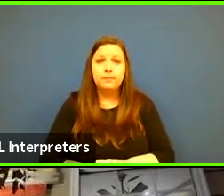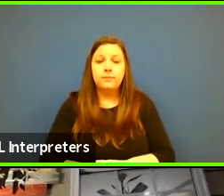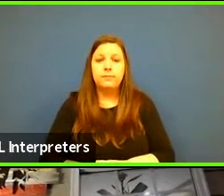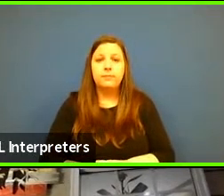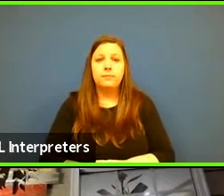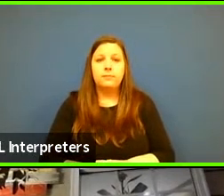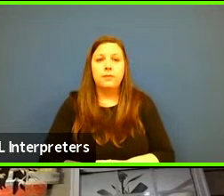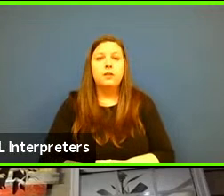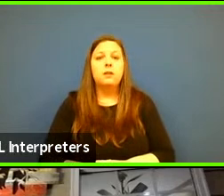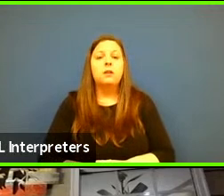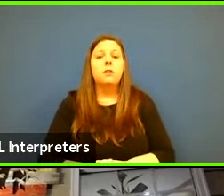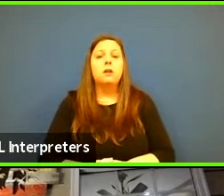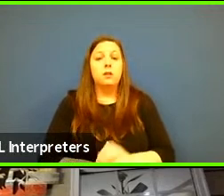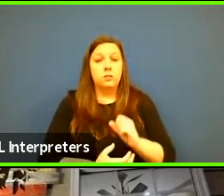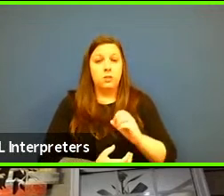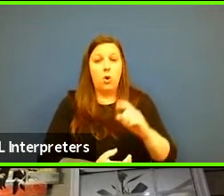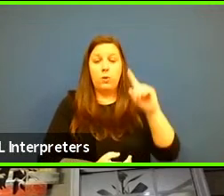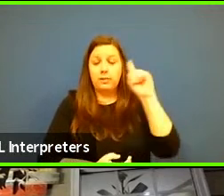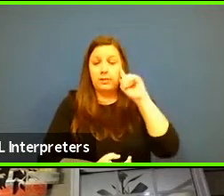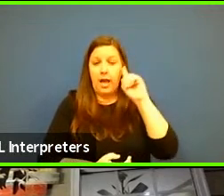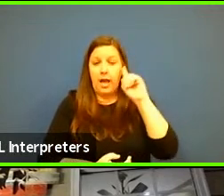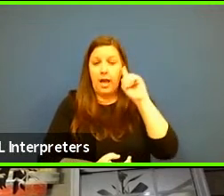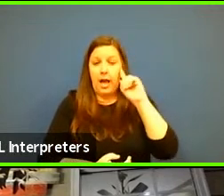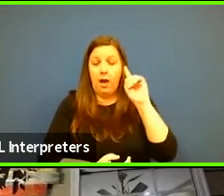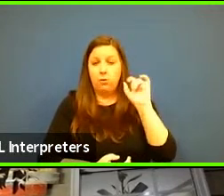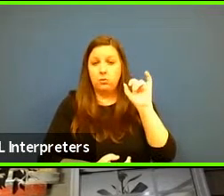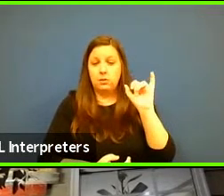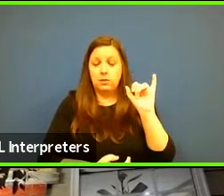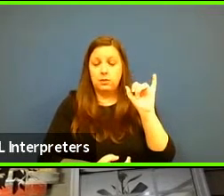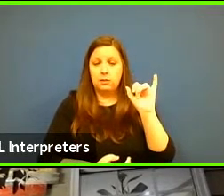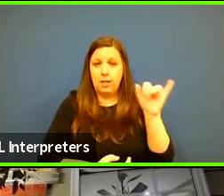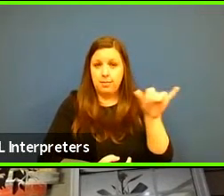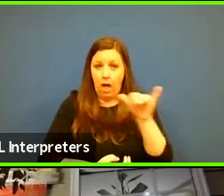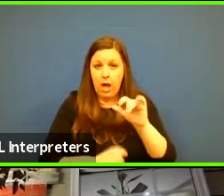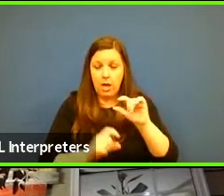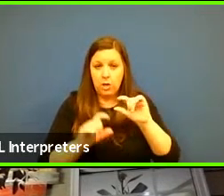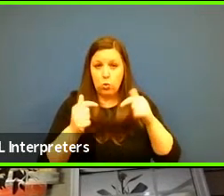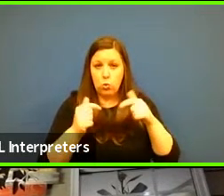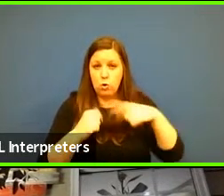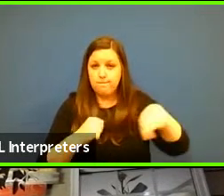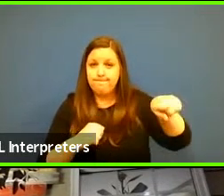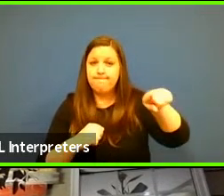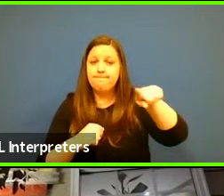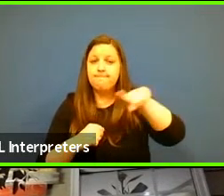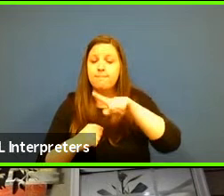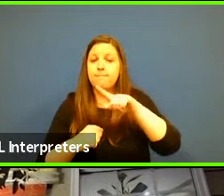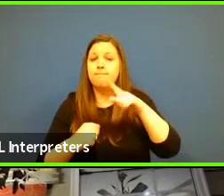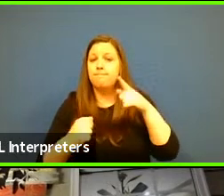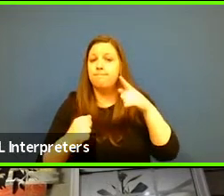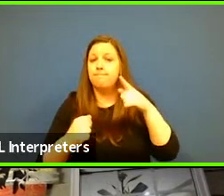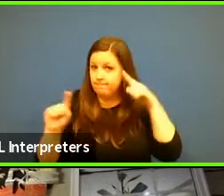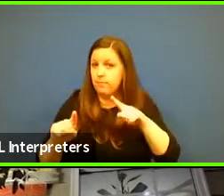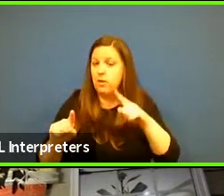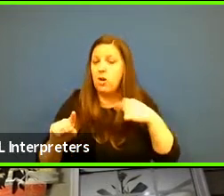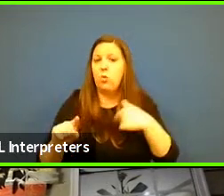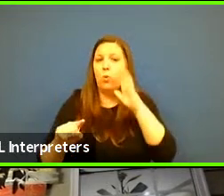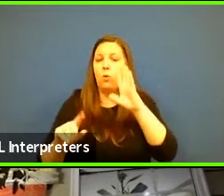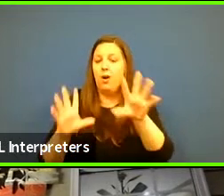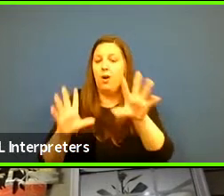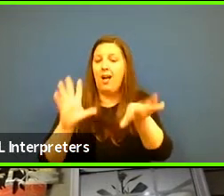So it sounds like the consensus is this will be on our December agenda to talk about